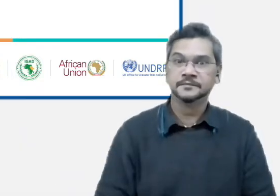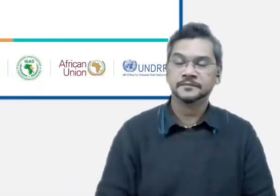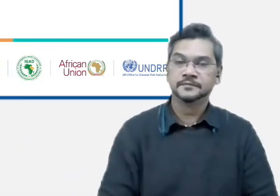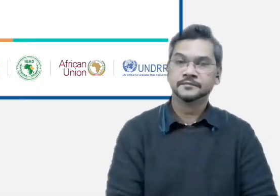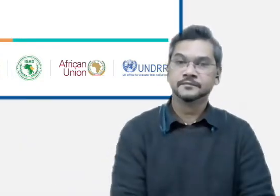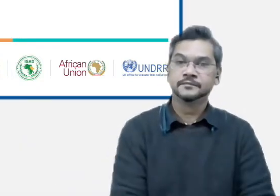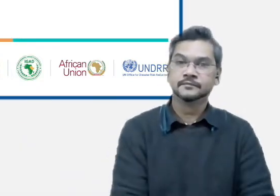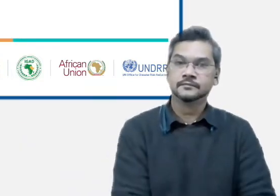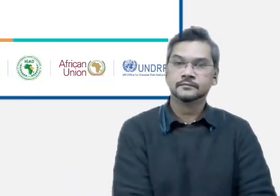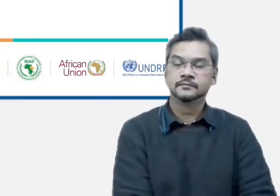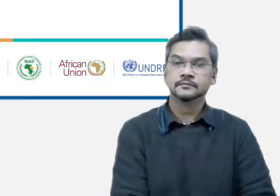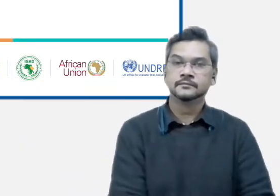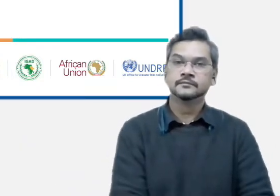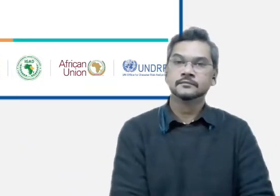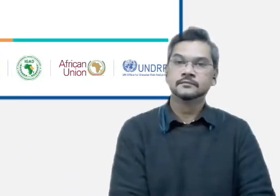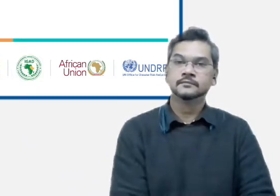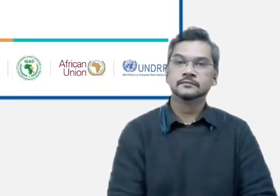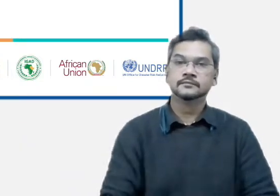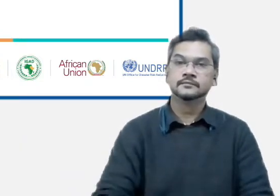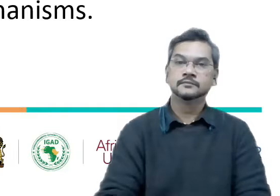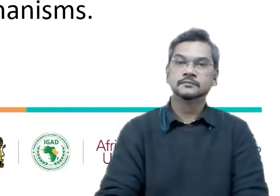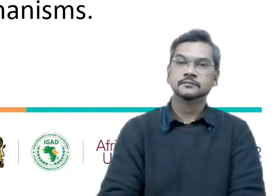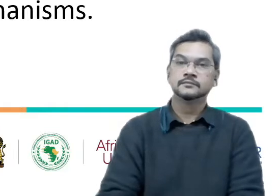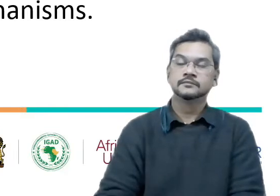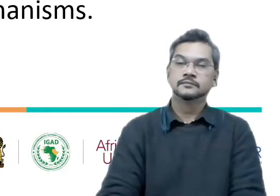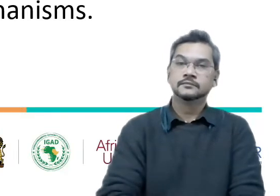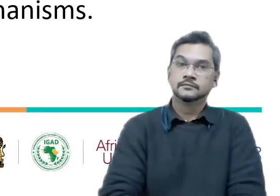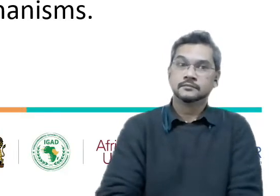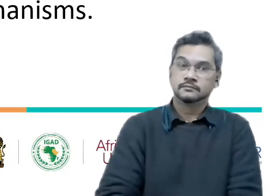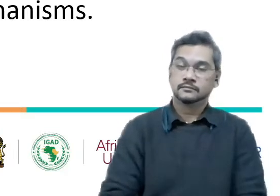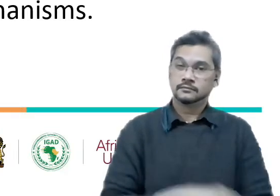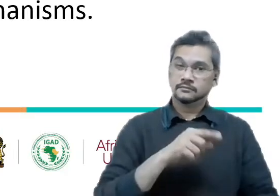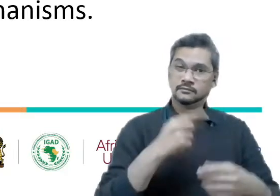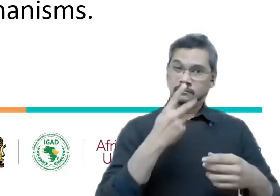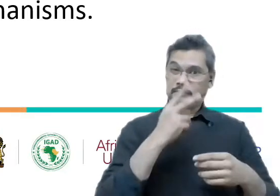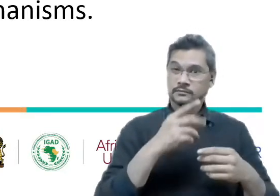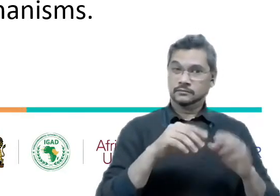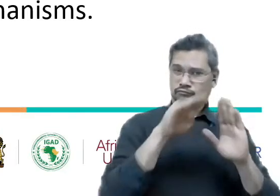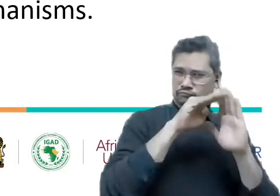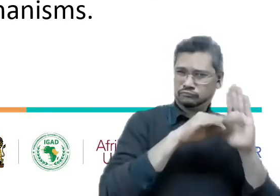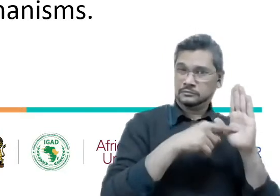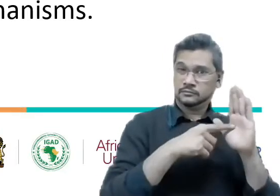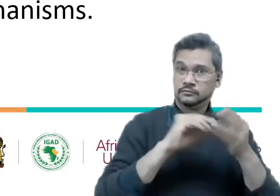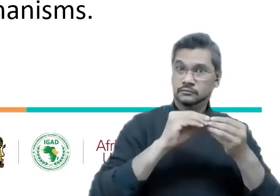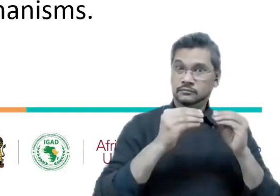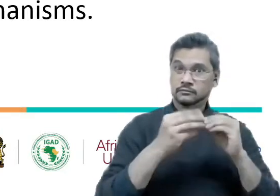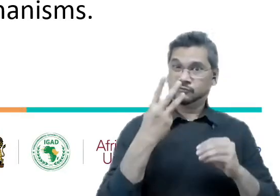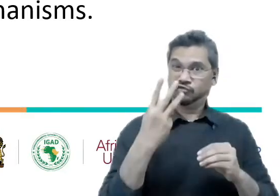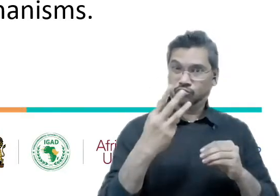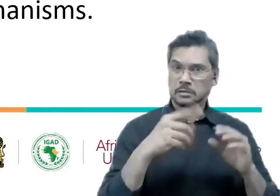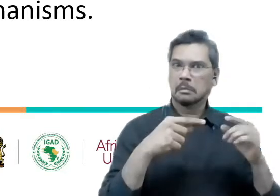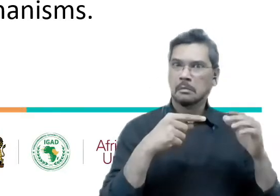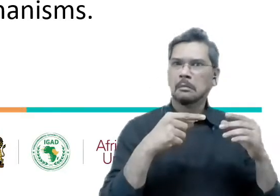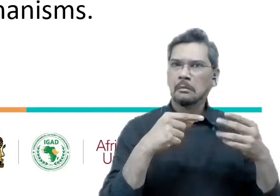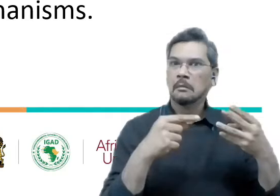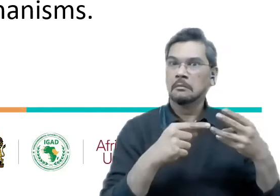Continuing with priority number 3, the AUC is also supporting increased participation and investment in mechanisms for risk